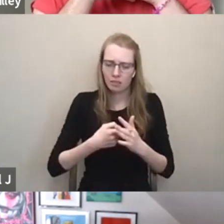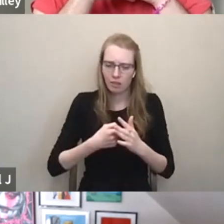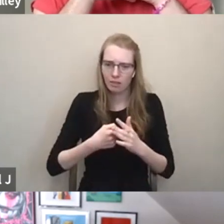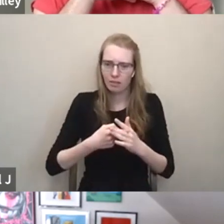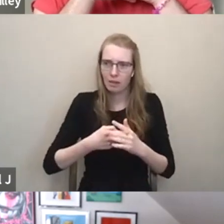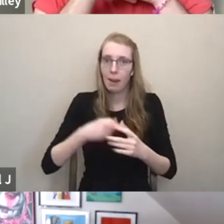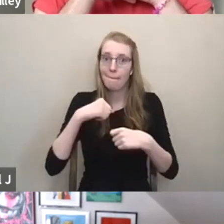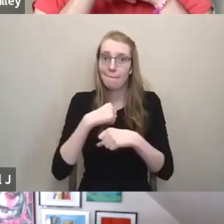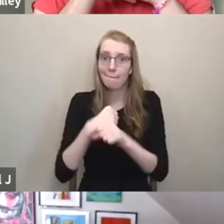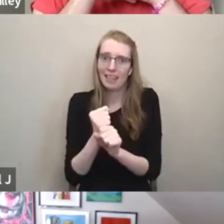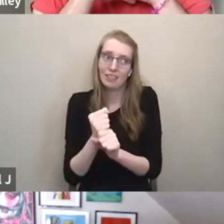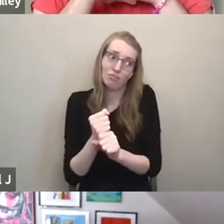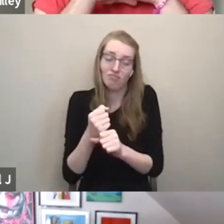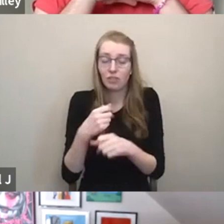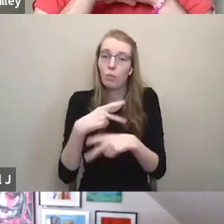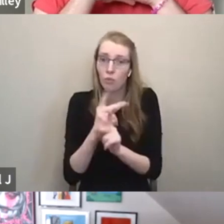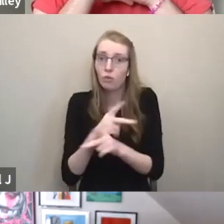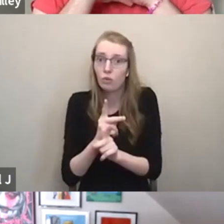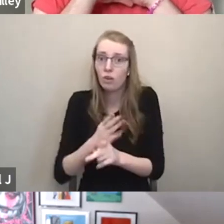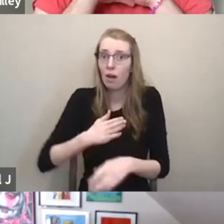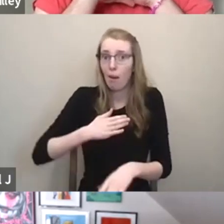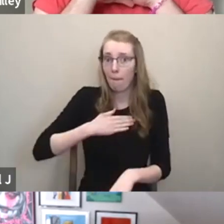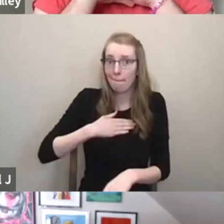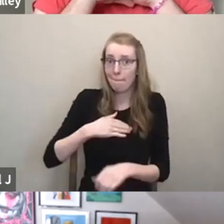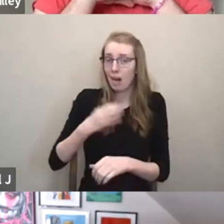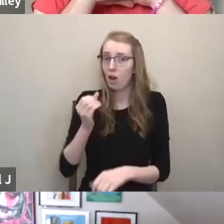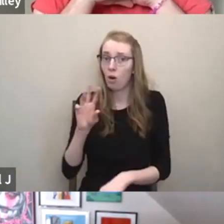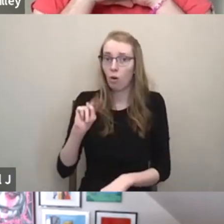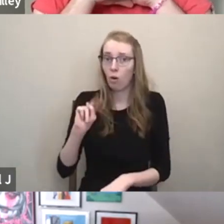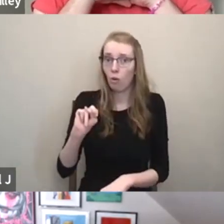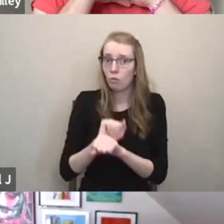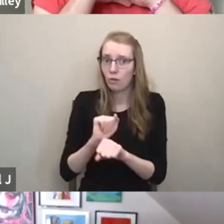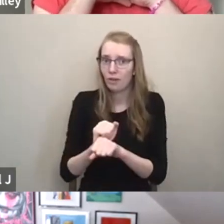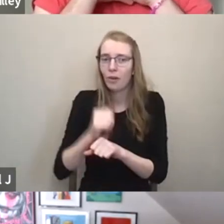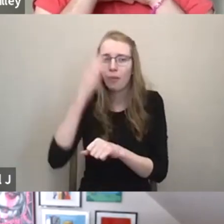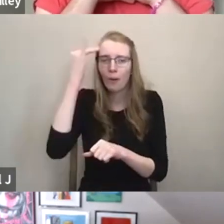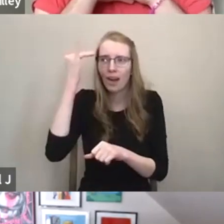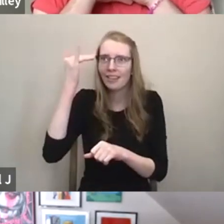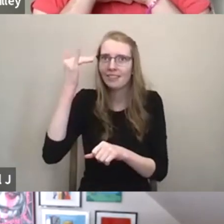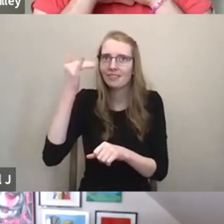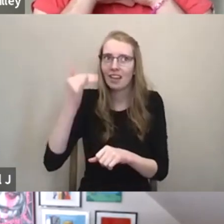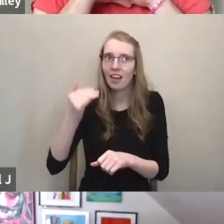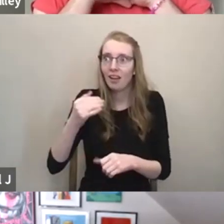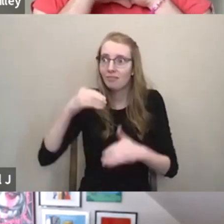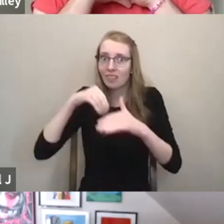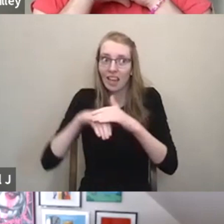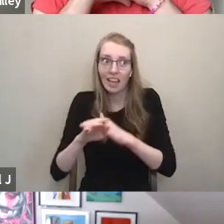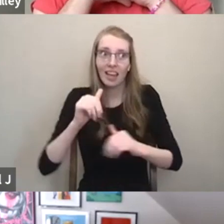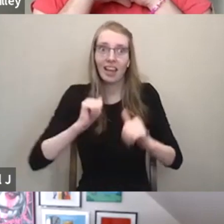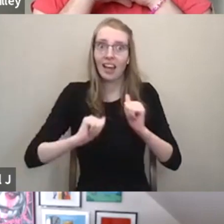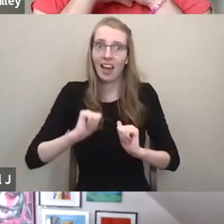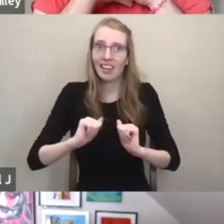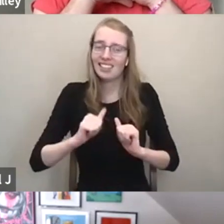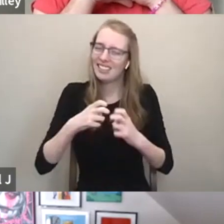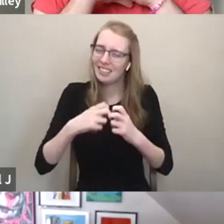producing, basically, because getting an audition was hard. I was living in Vancouver, and I was like beating the